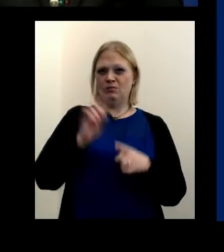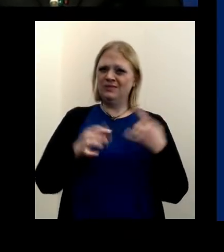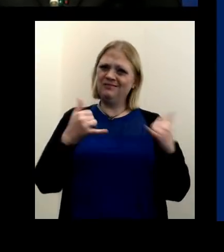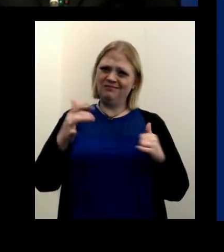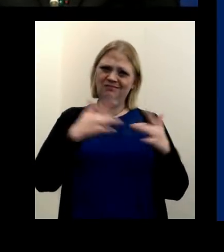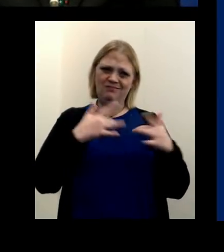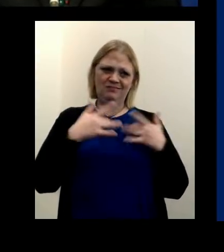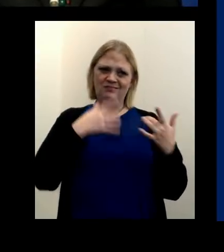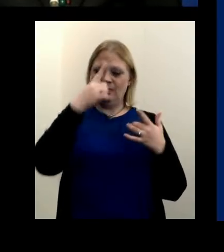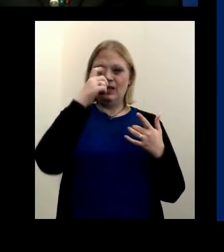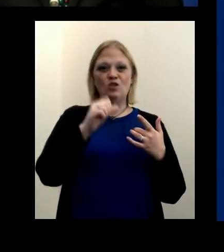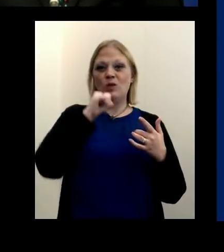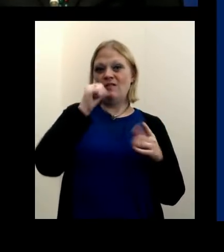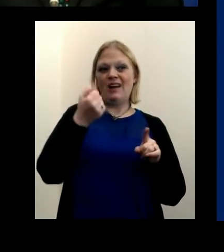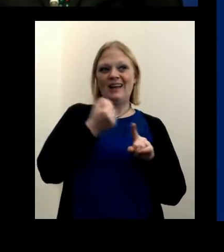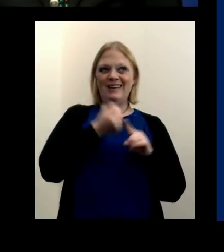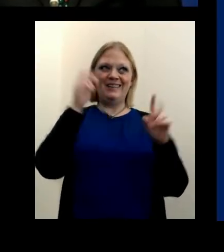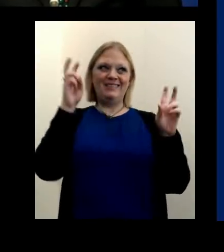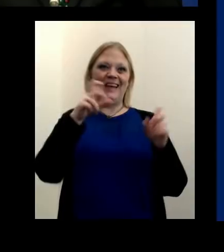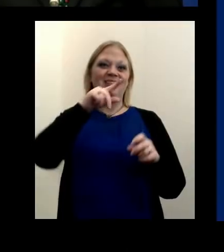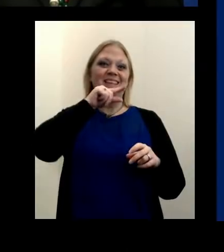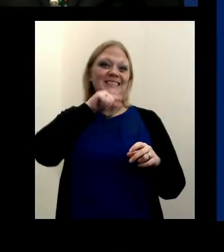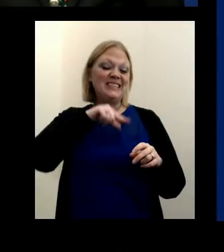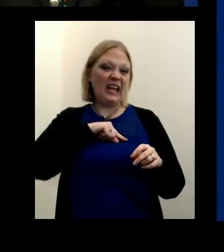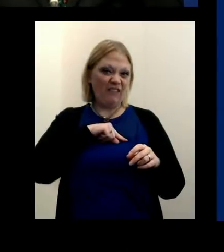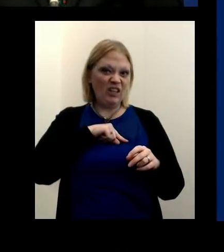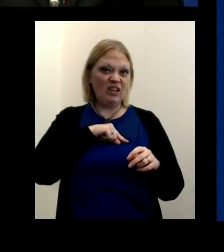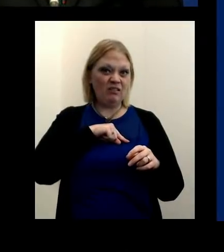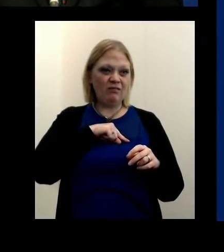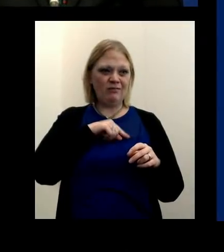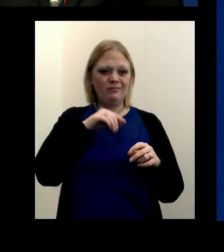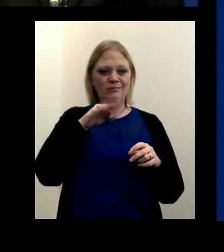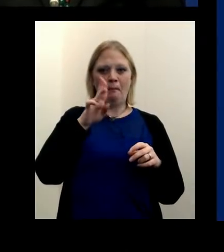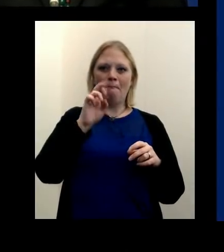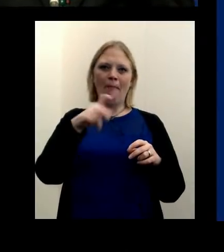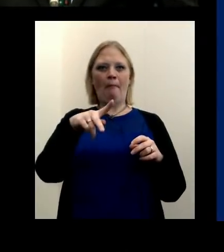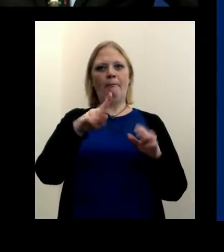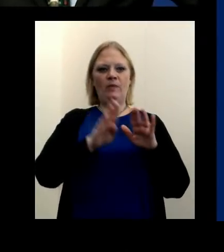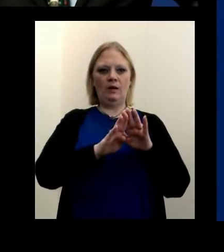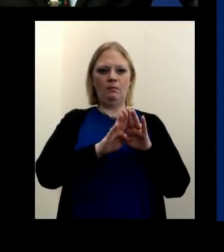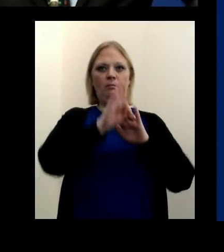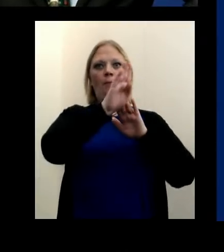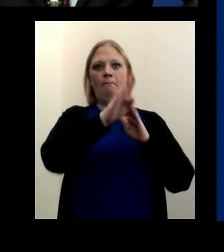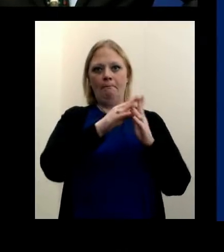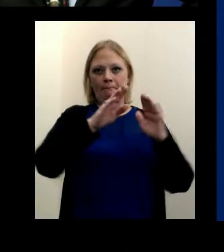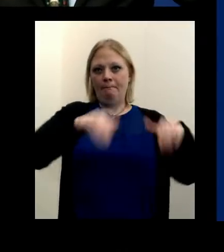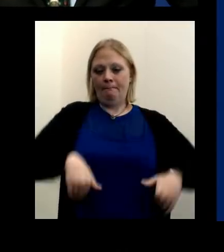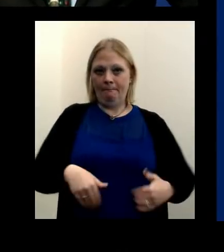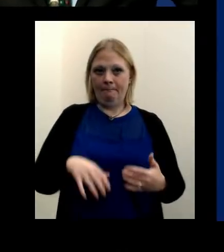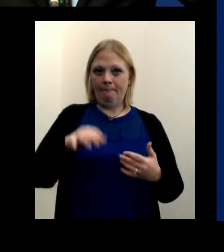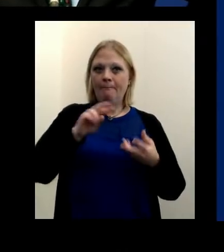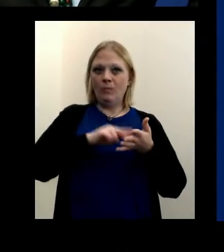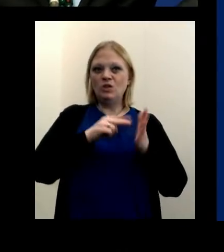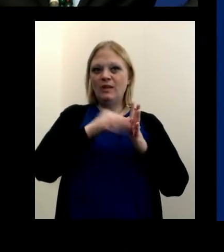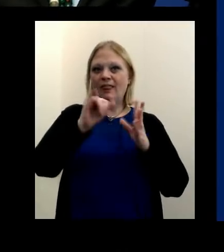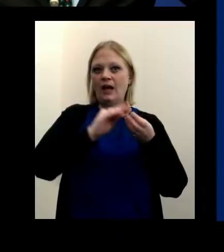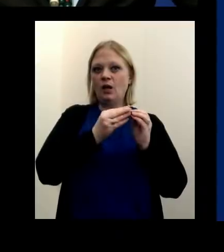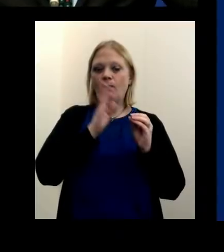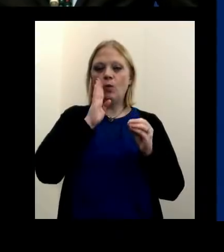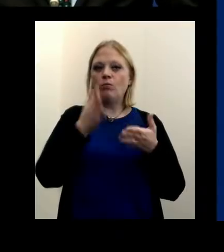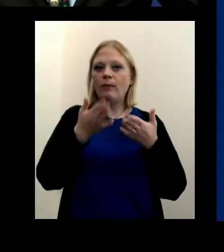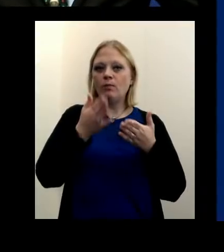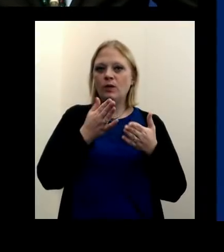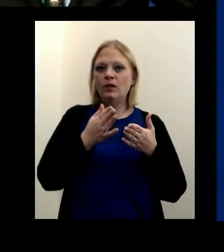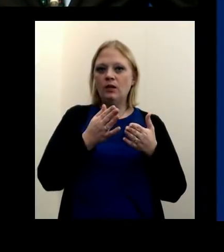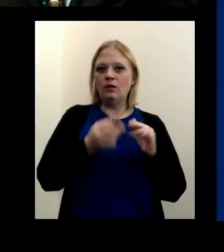not think we've hit the Thanksgiving hospitalization bump yet. That will be coming, and that will probably drive that number up much higher.